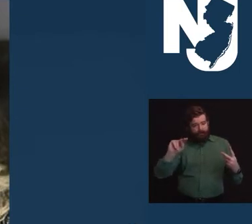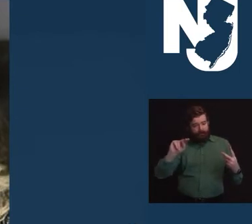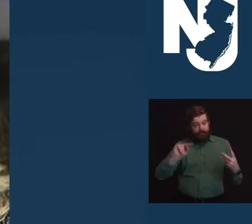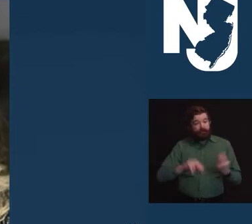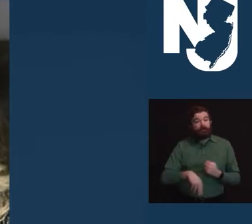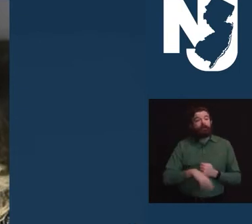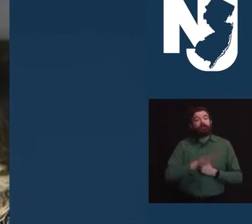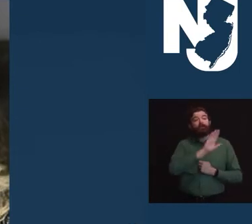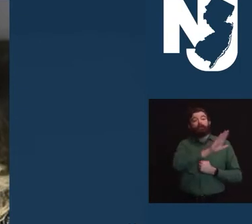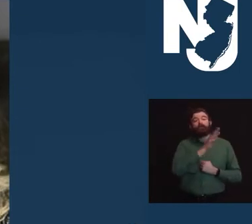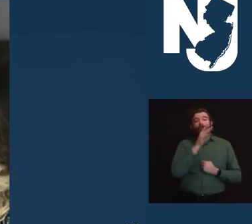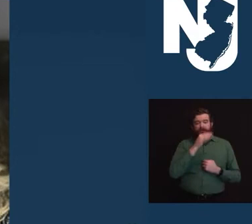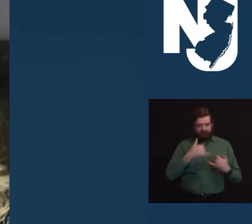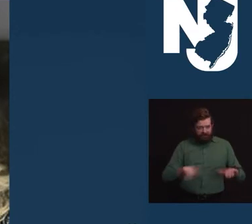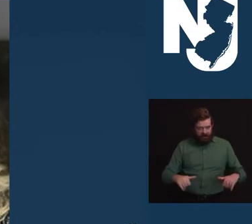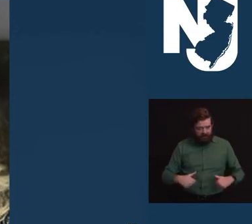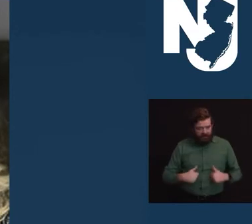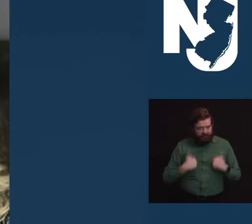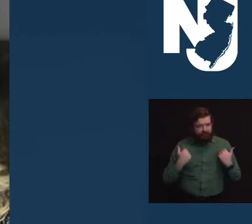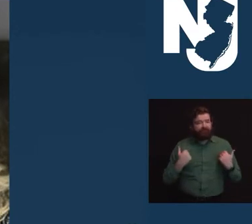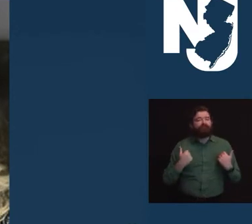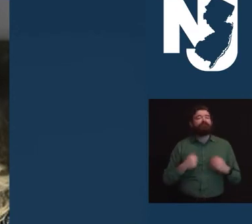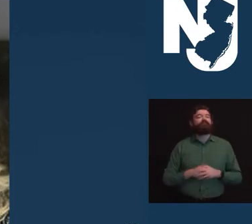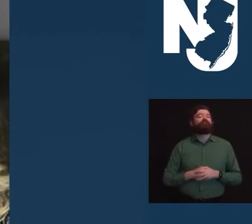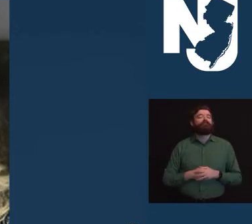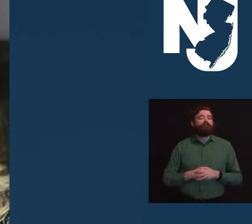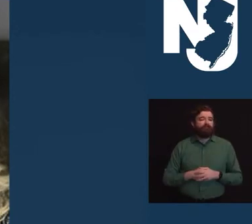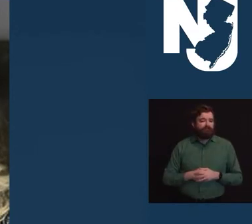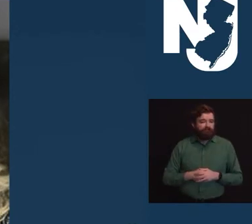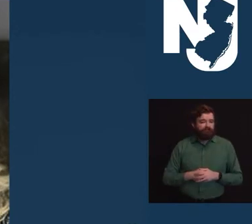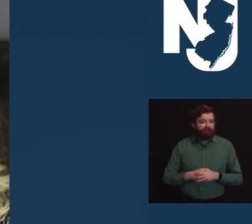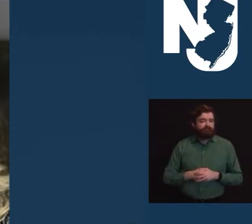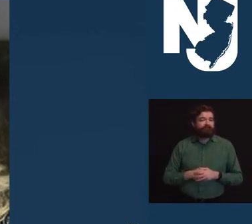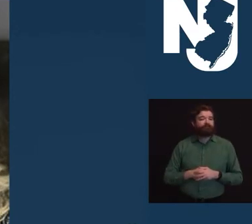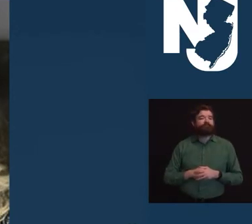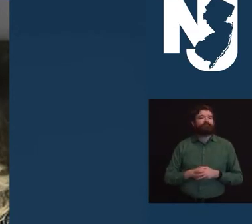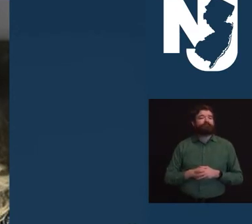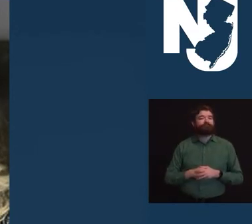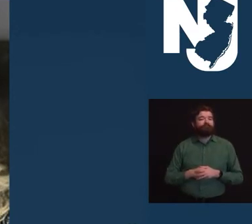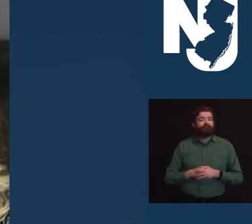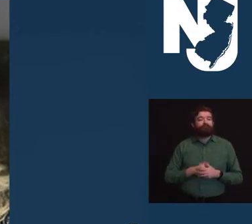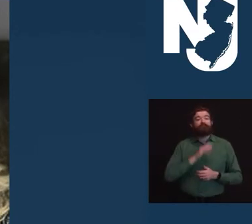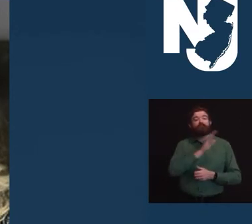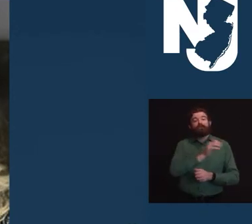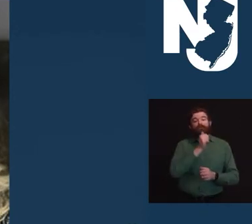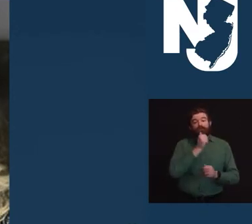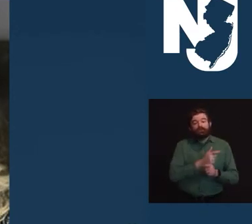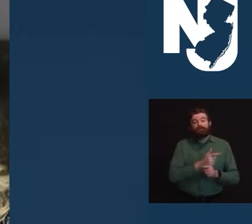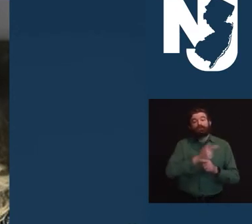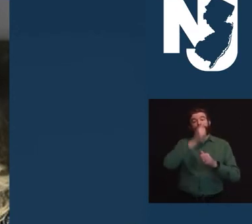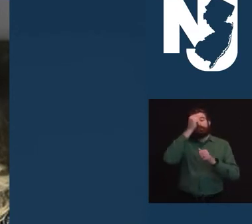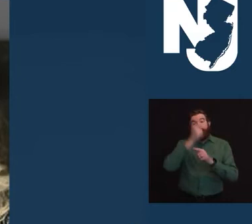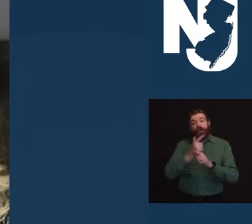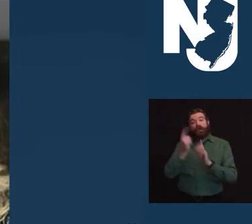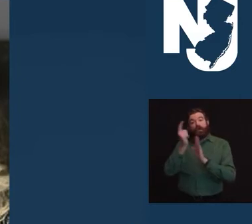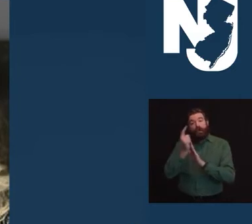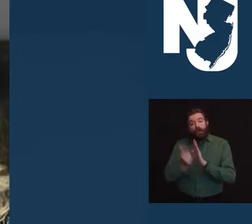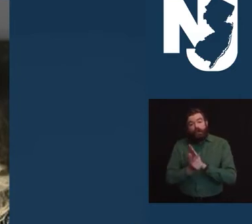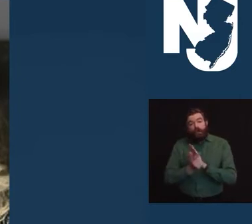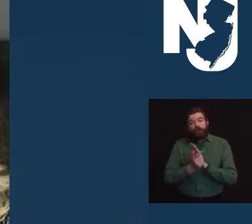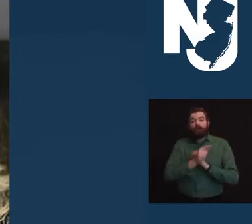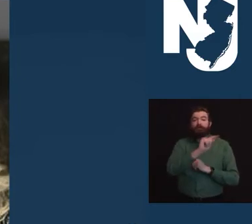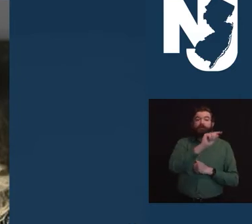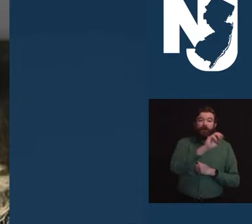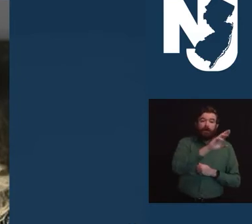Labor, and Josephine's husband, Felix. Lila is also survived by her sister and brother-in-law, Terry, also Department of Labor,